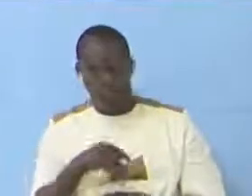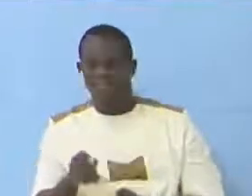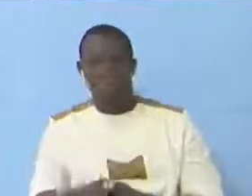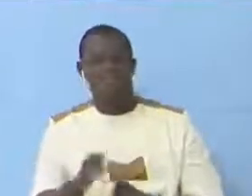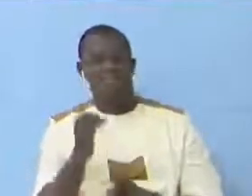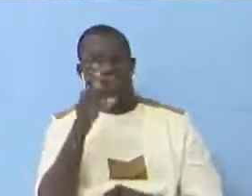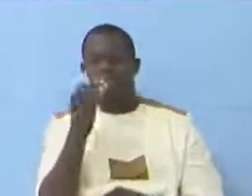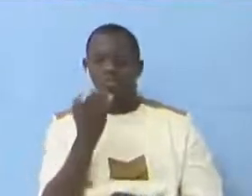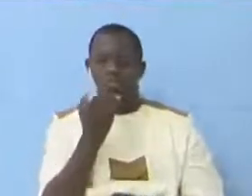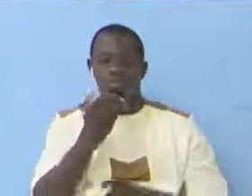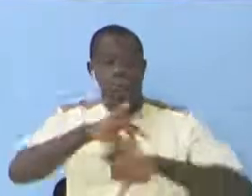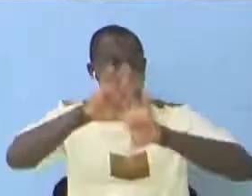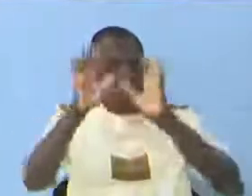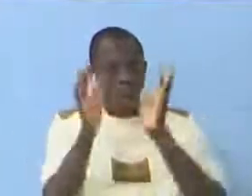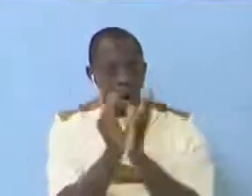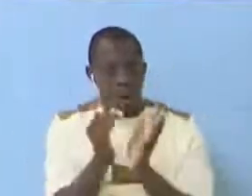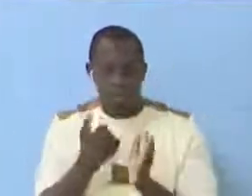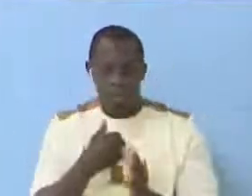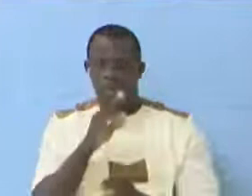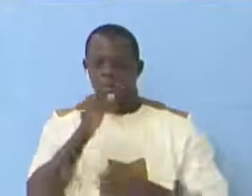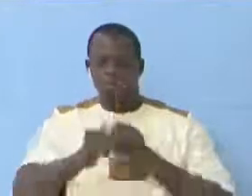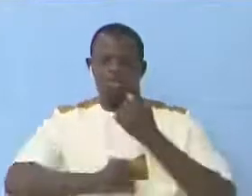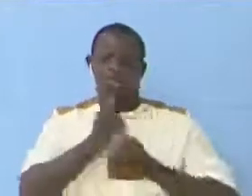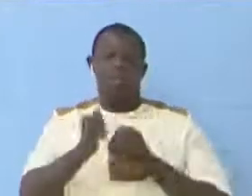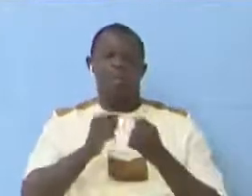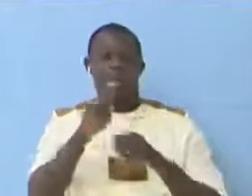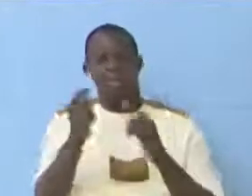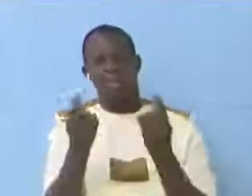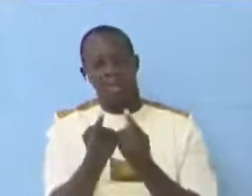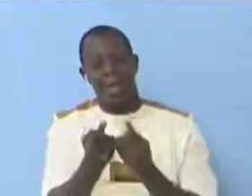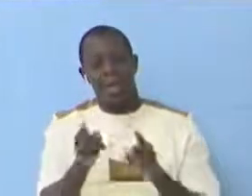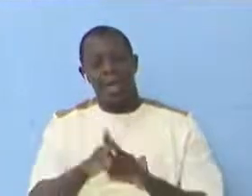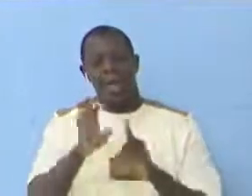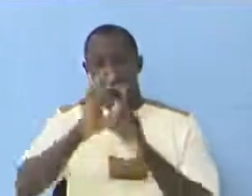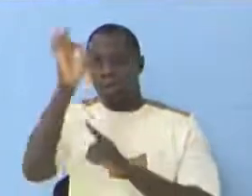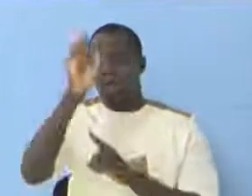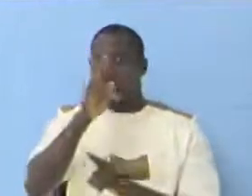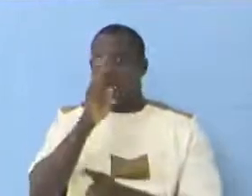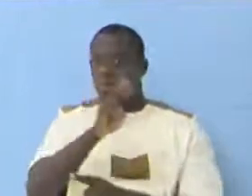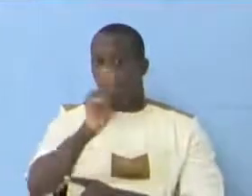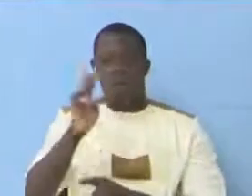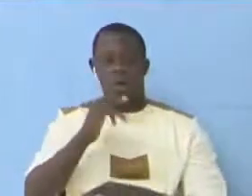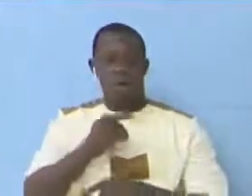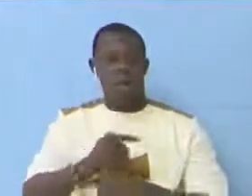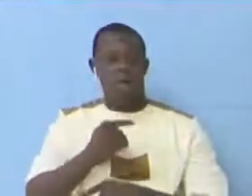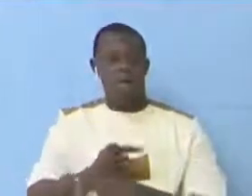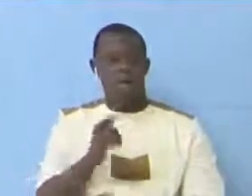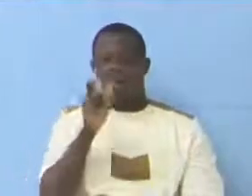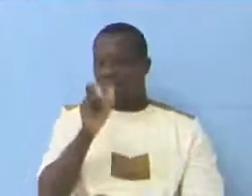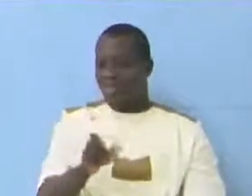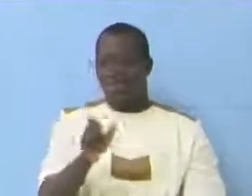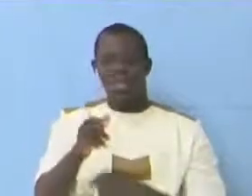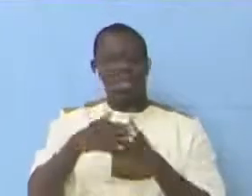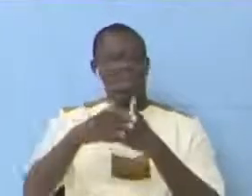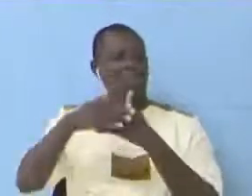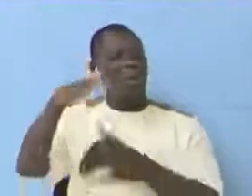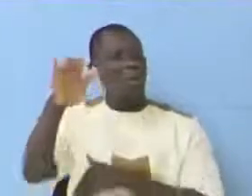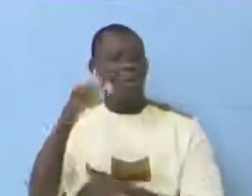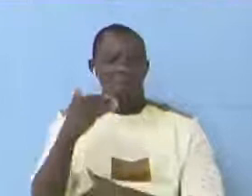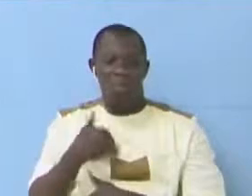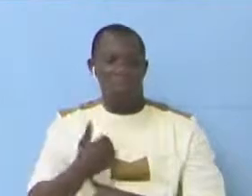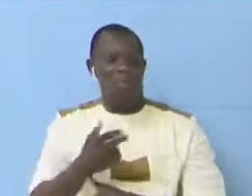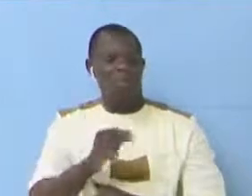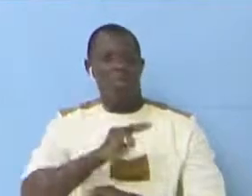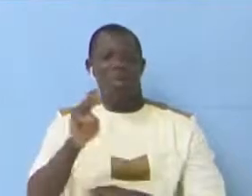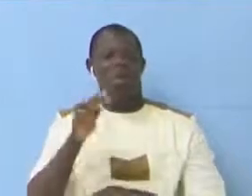who have suffered this fate, particularly those who are non-Gambians. The majority of these people are